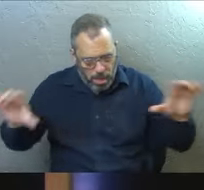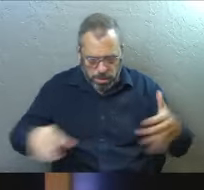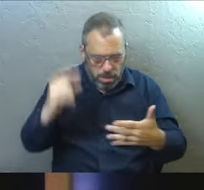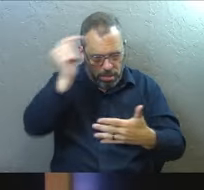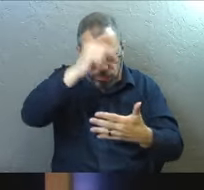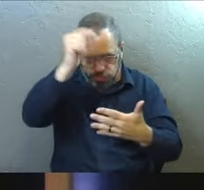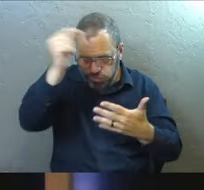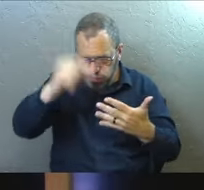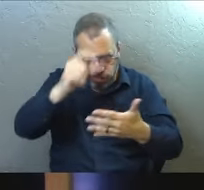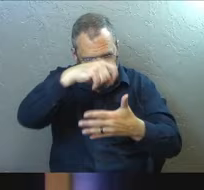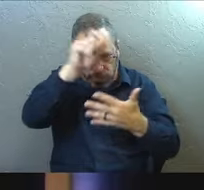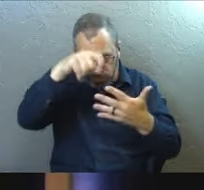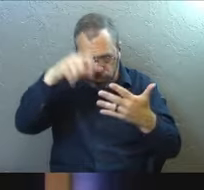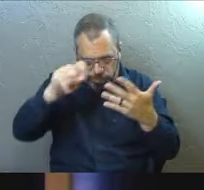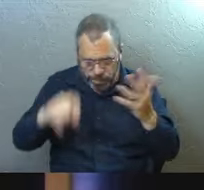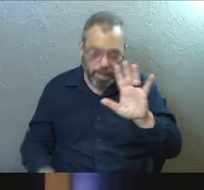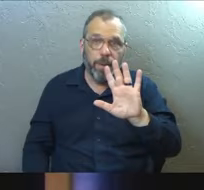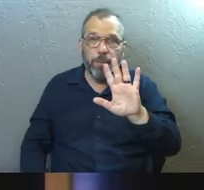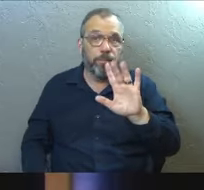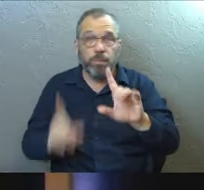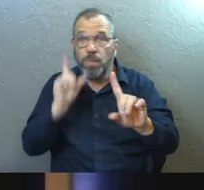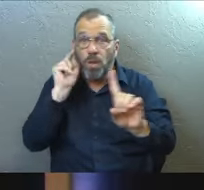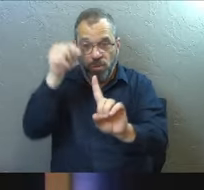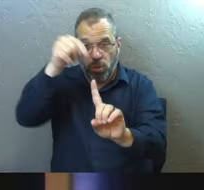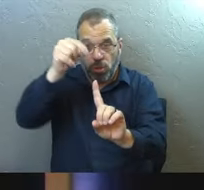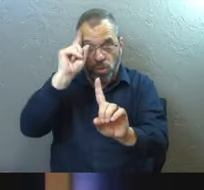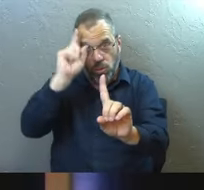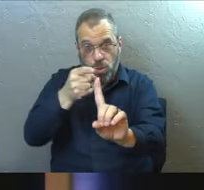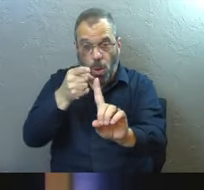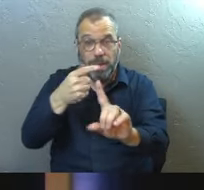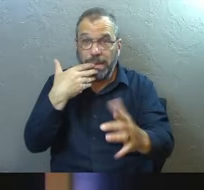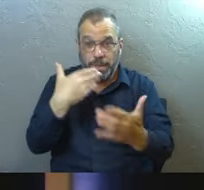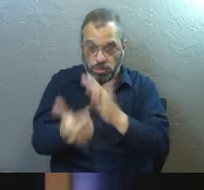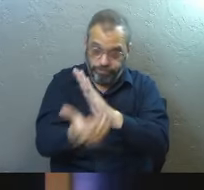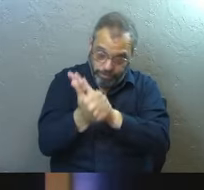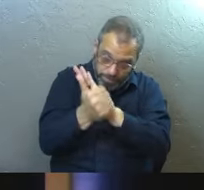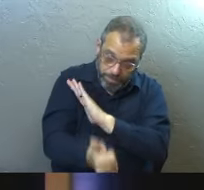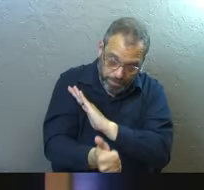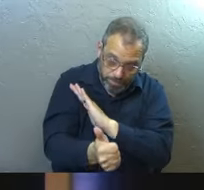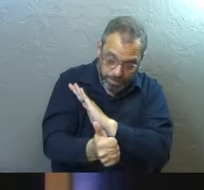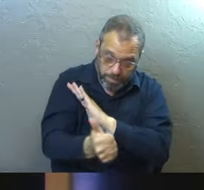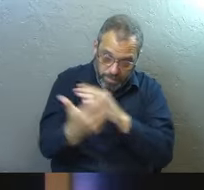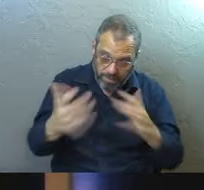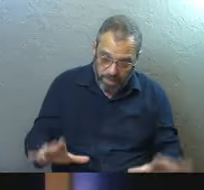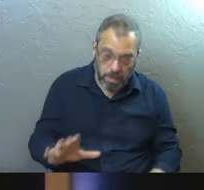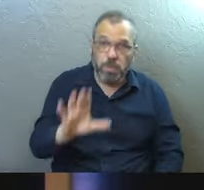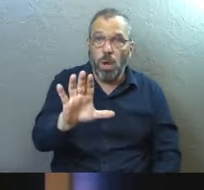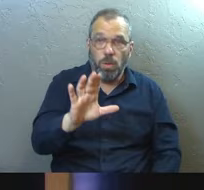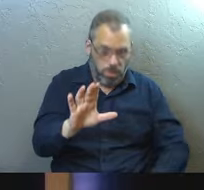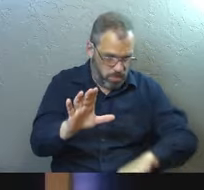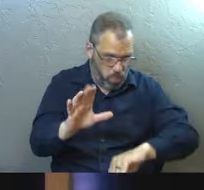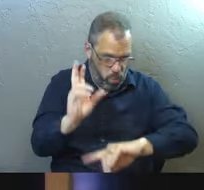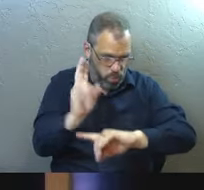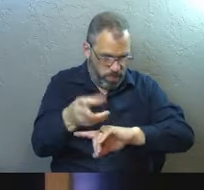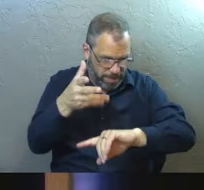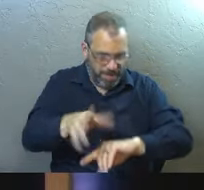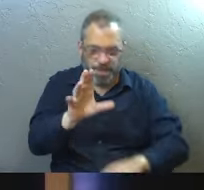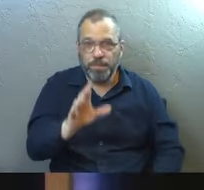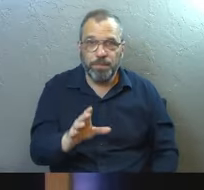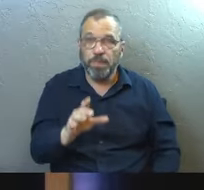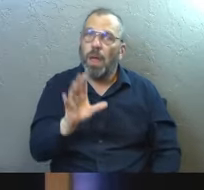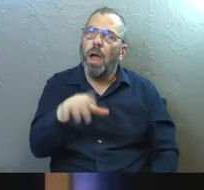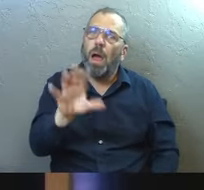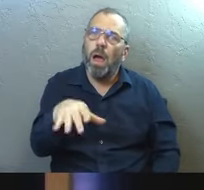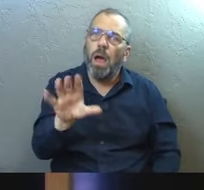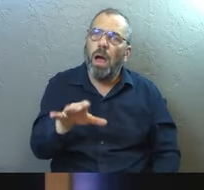stuff. And again, the goal is not for all of us to be good at this by the time we leave. We have 2 minutes left, right? Can